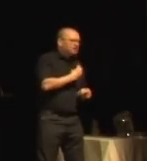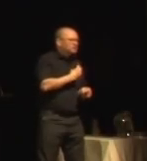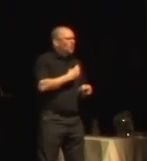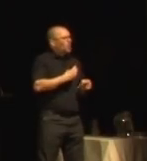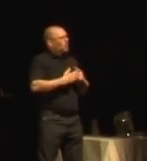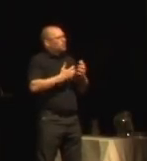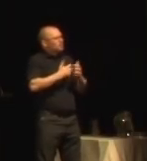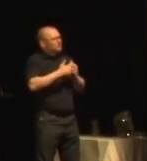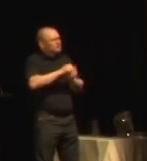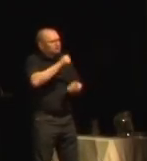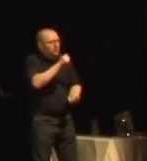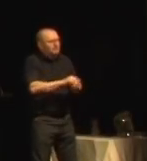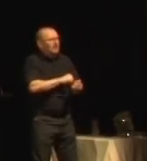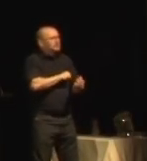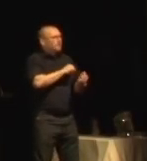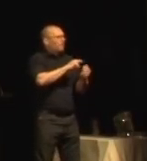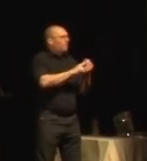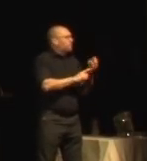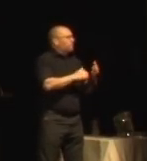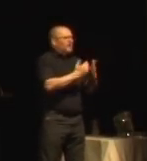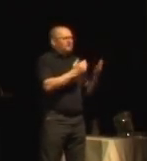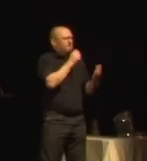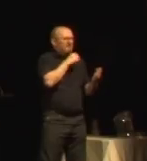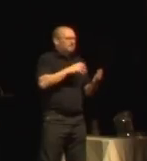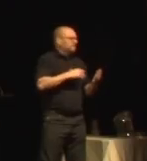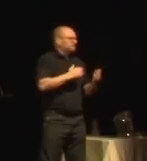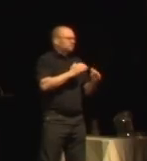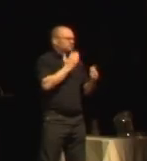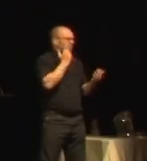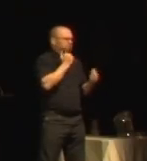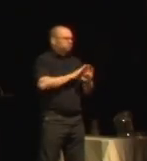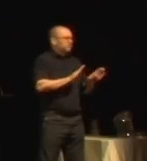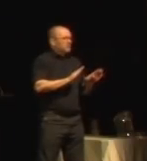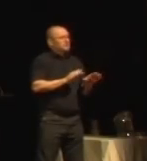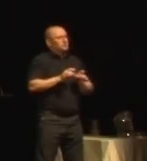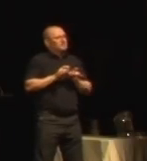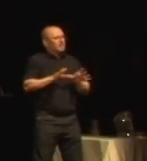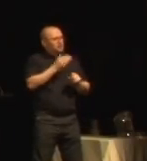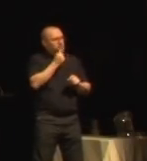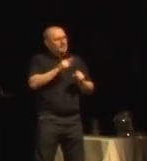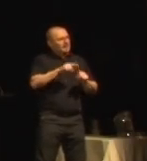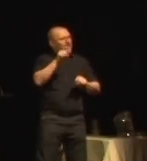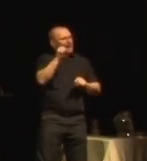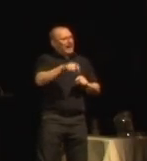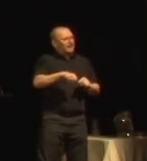from. We started using HackerRank to select candidates for our university internships.